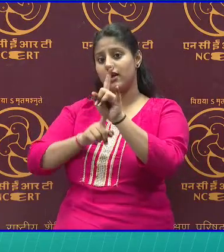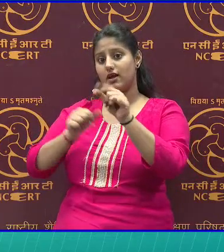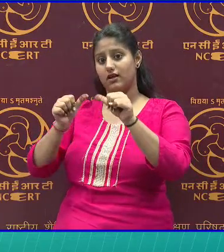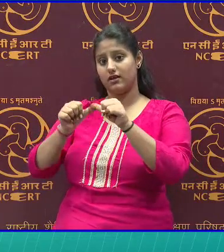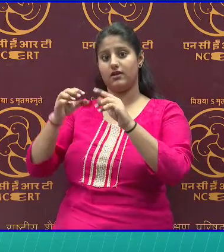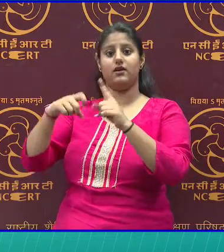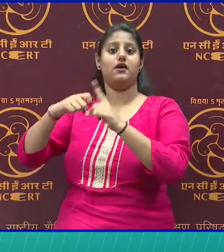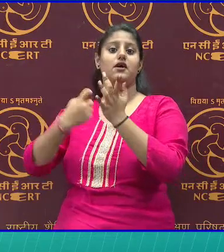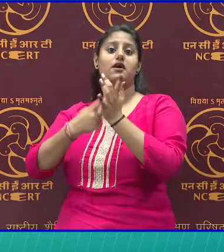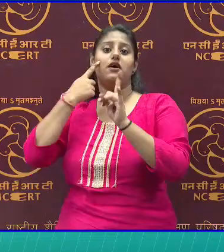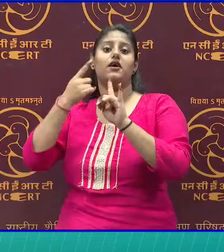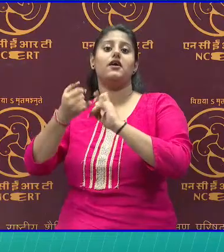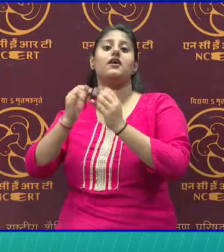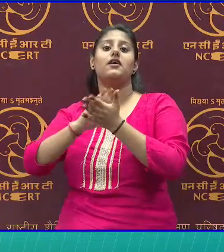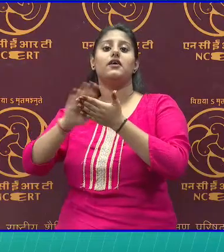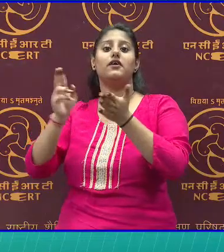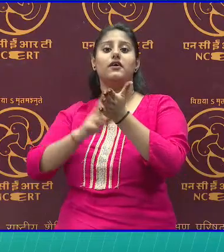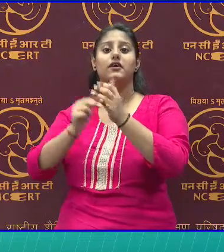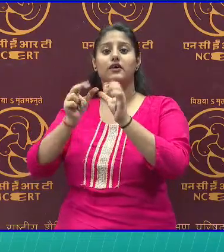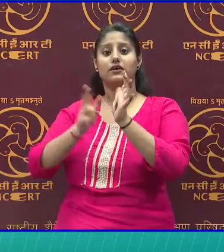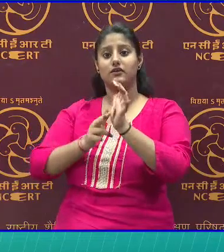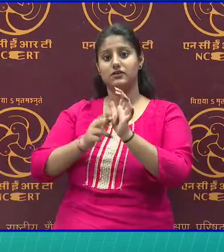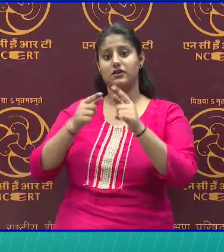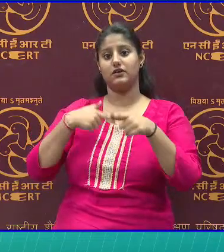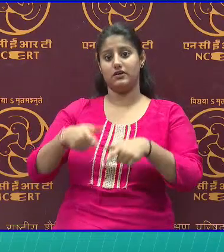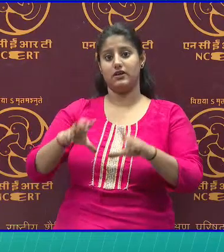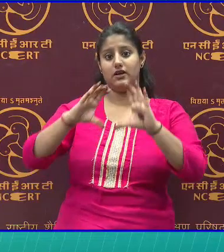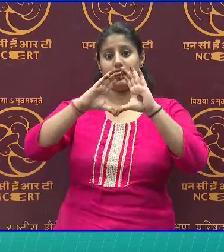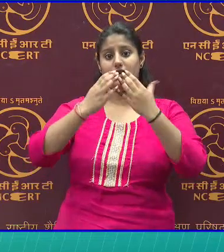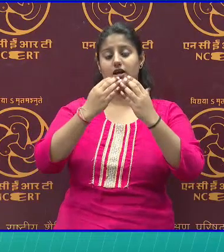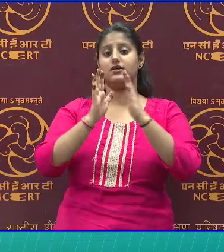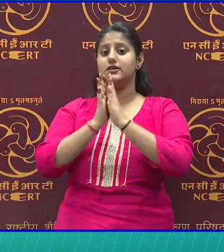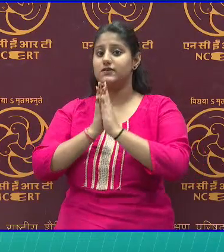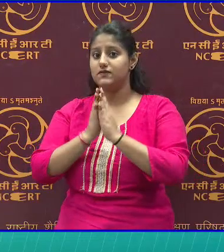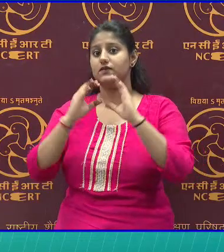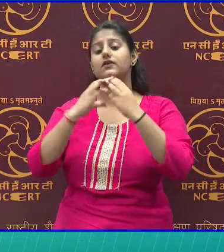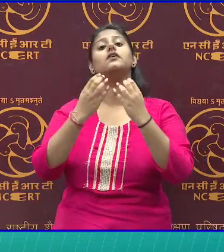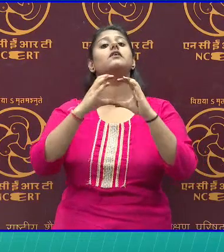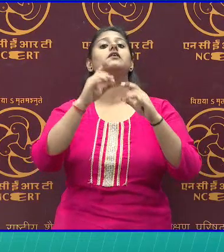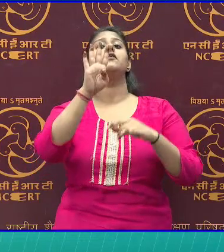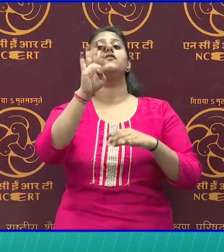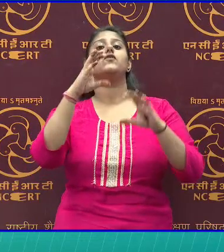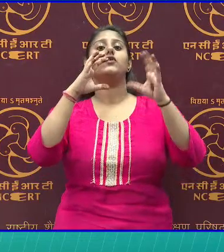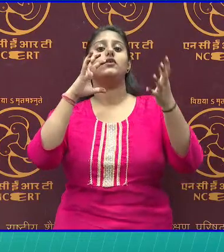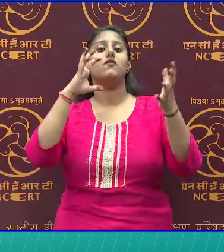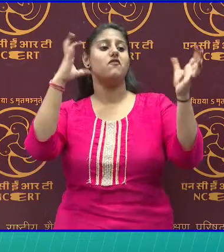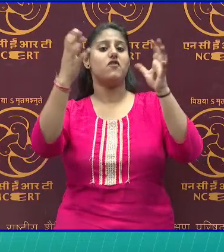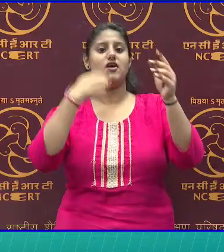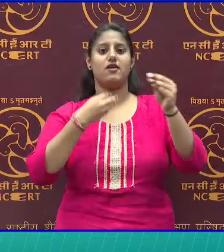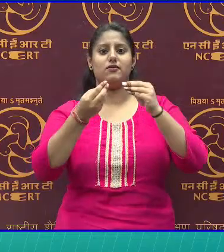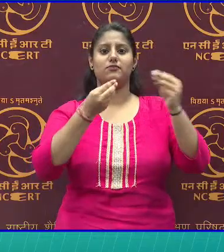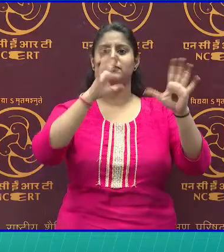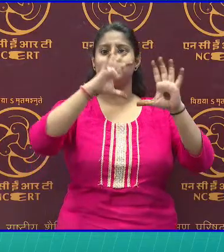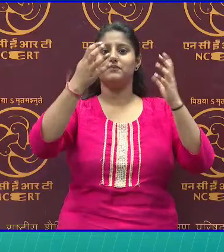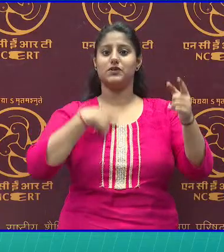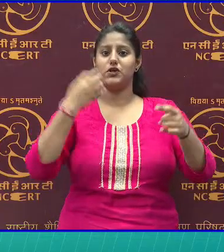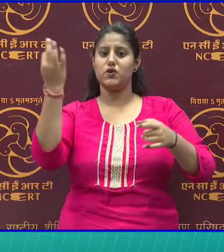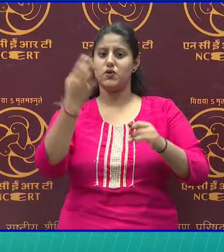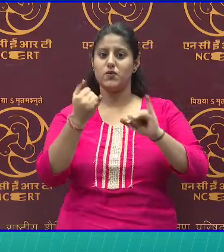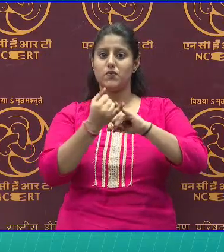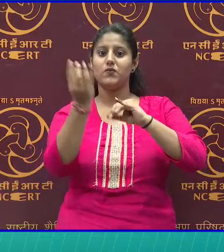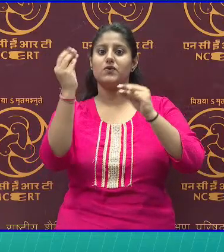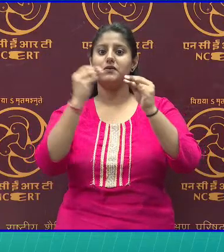Namaskar. And this is class 4 textbook of the world around us, which is a new subject, and the book is